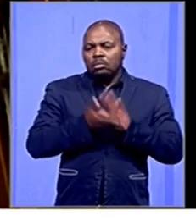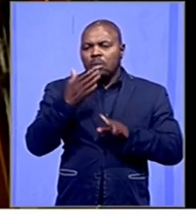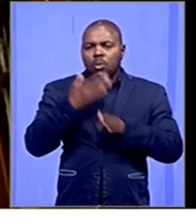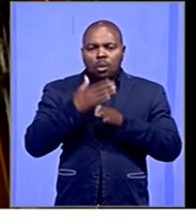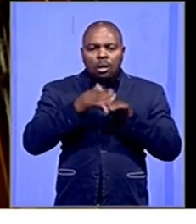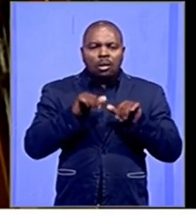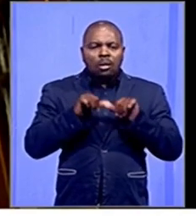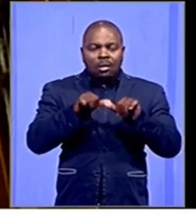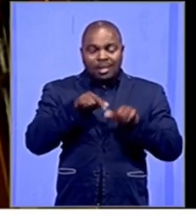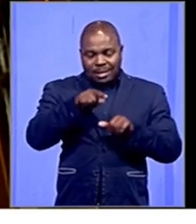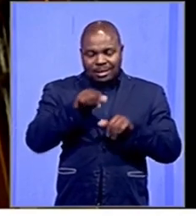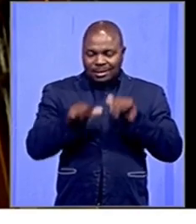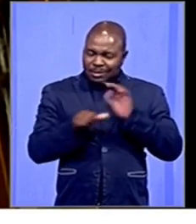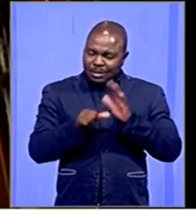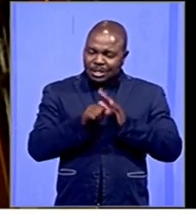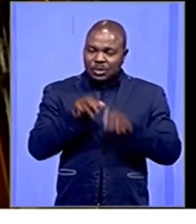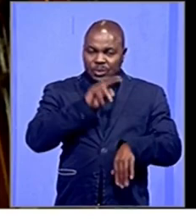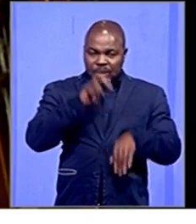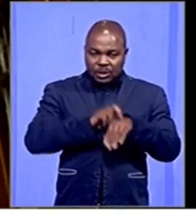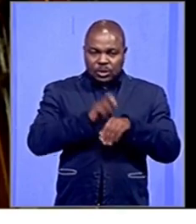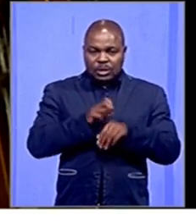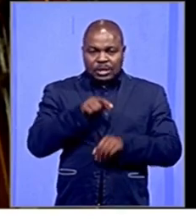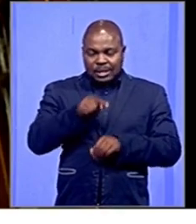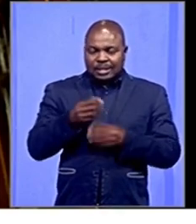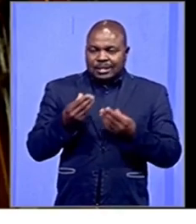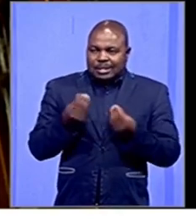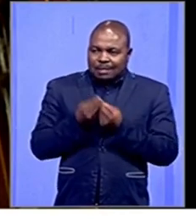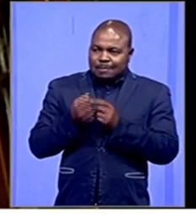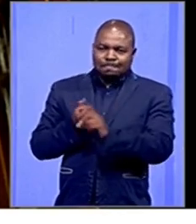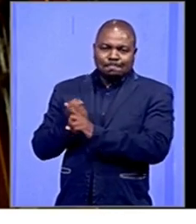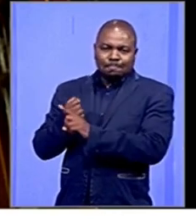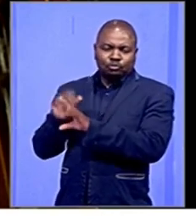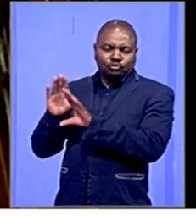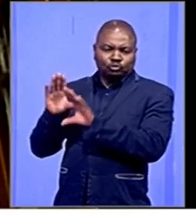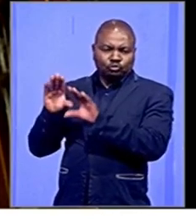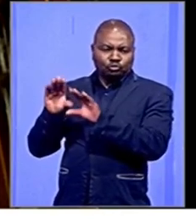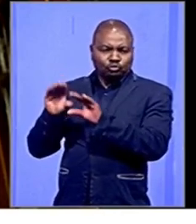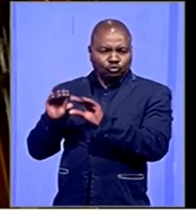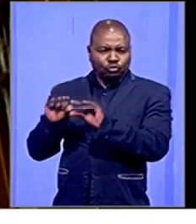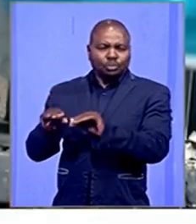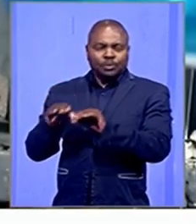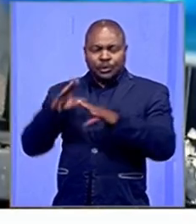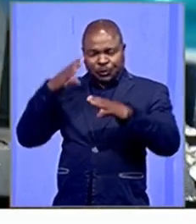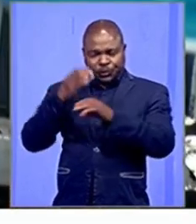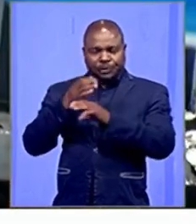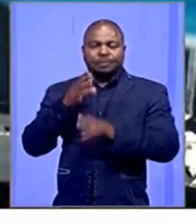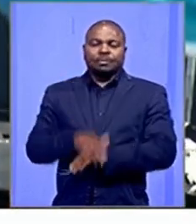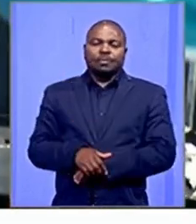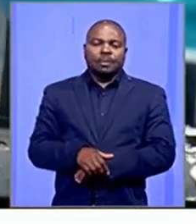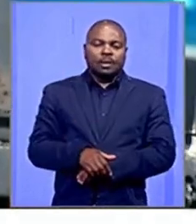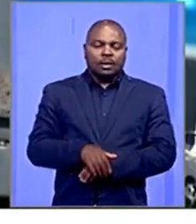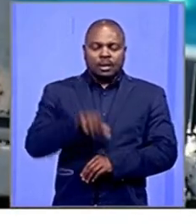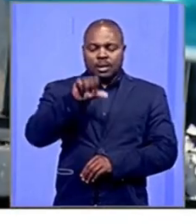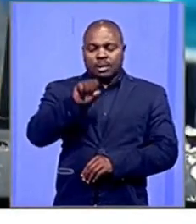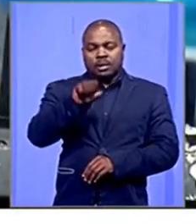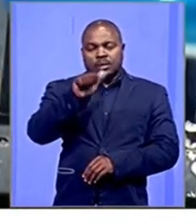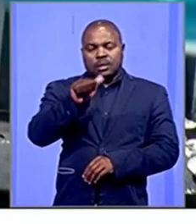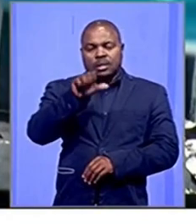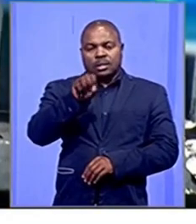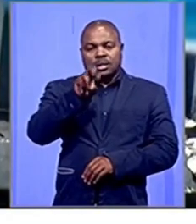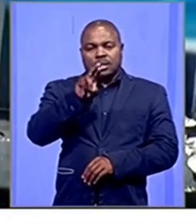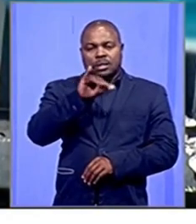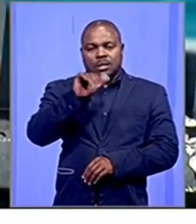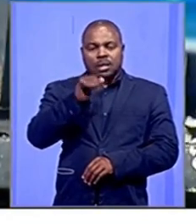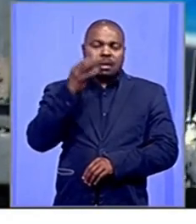So it's essential to actually do something about it and concentrate on it. Sazria iri ho fitla ha